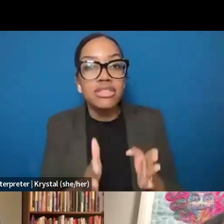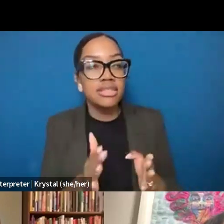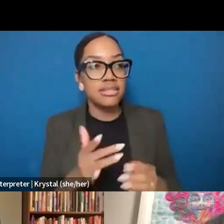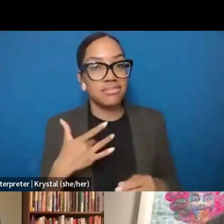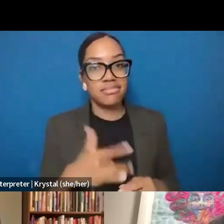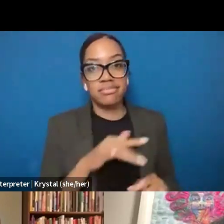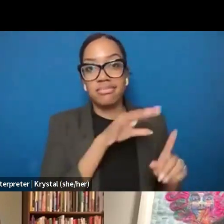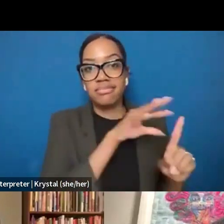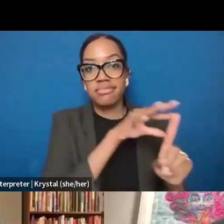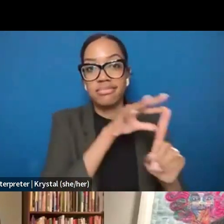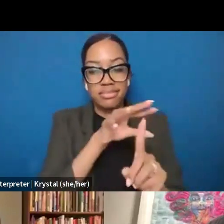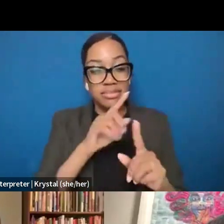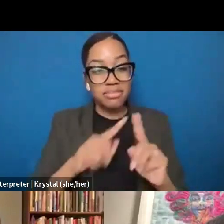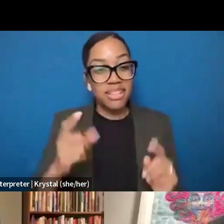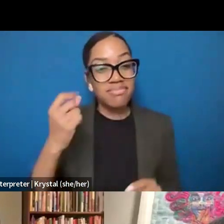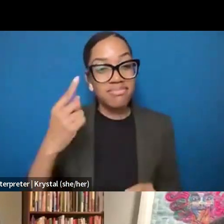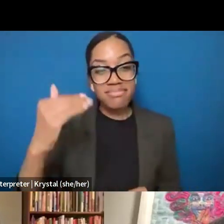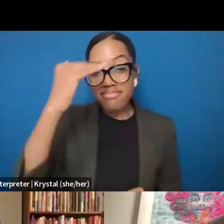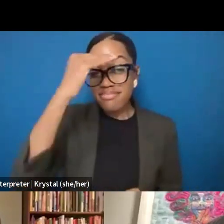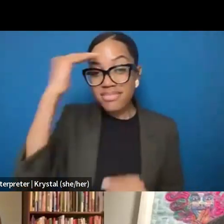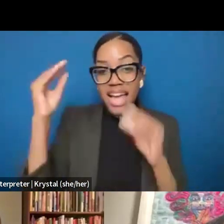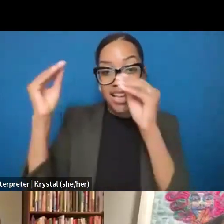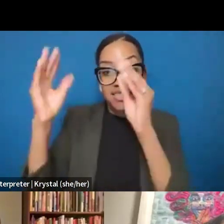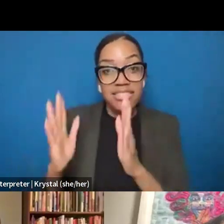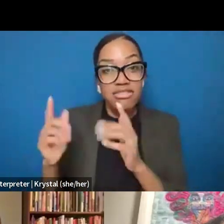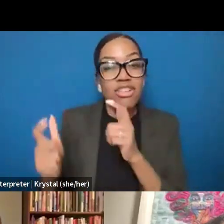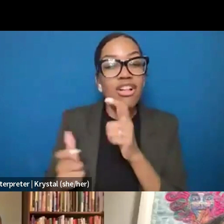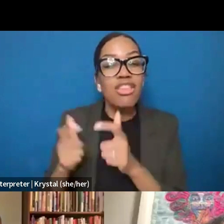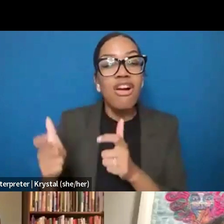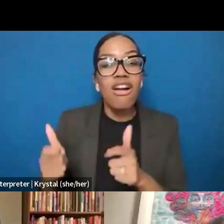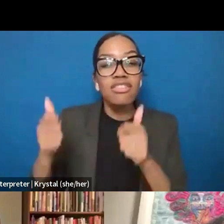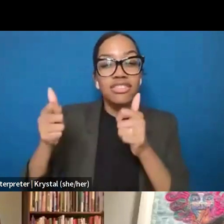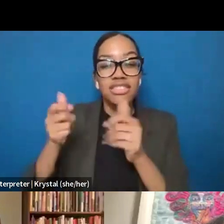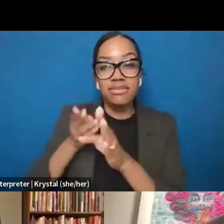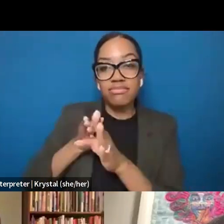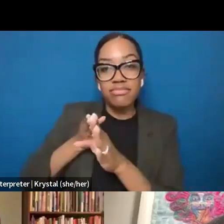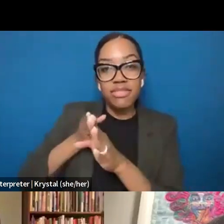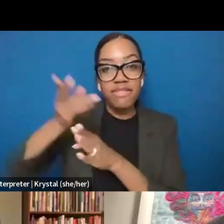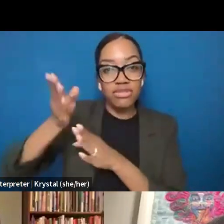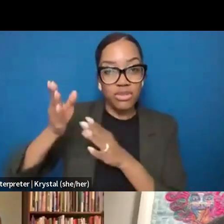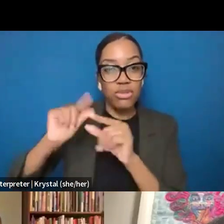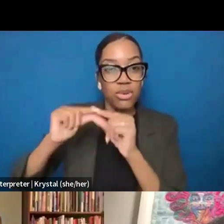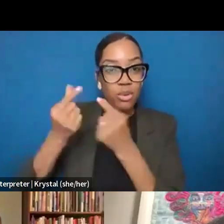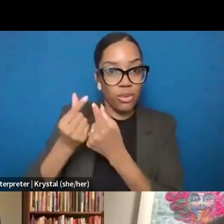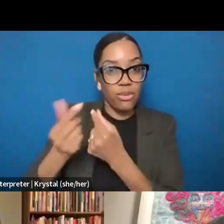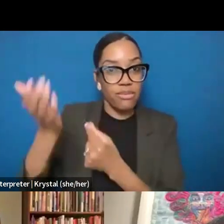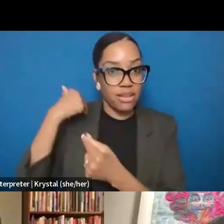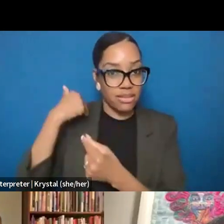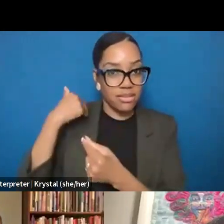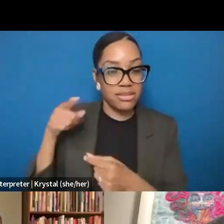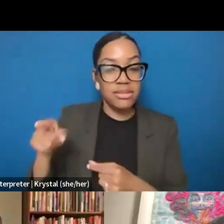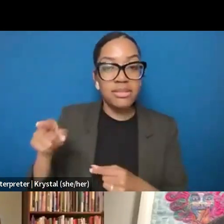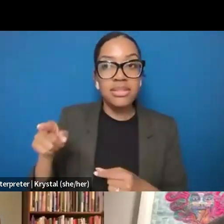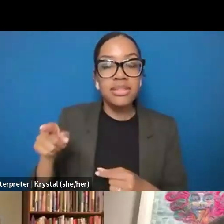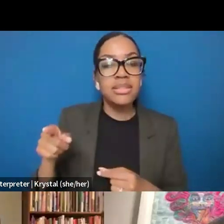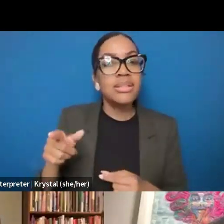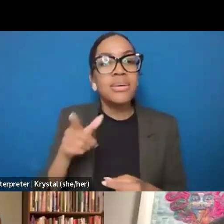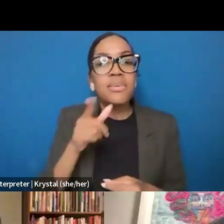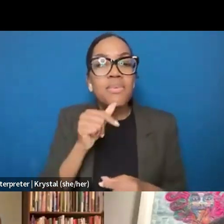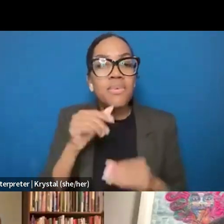American communities. And when we think about who helped financially sustain so many important